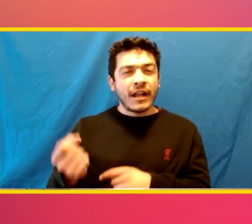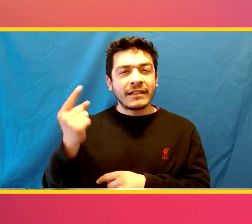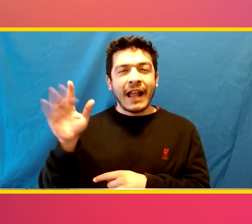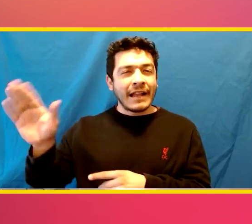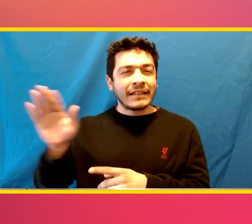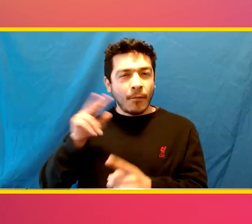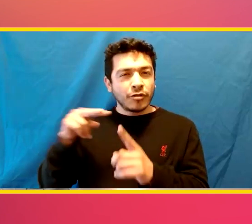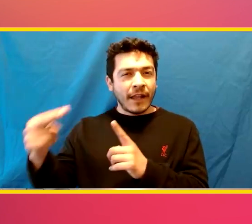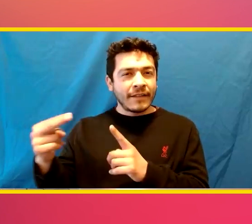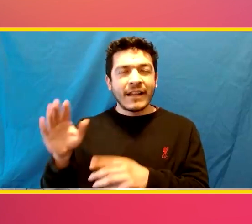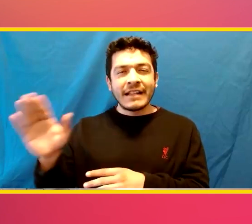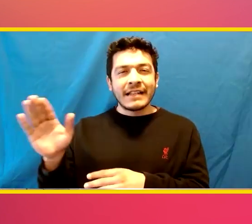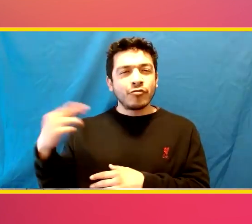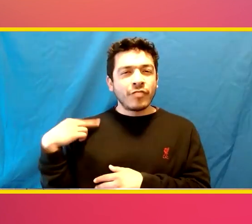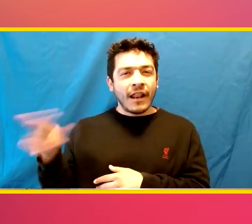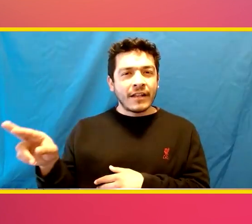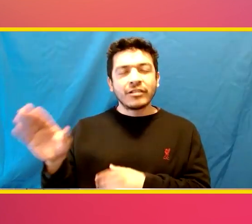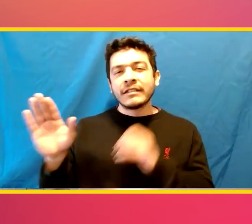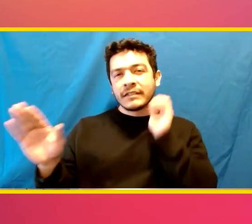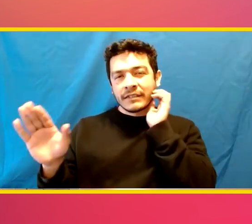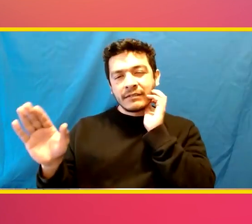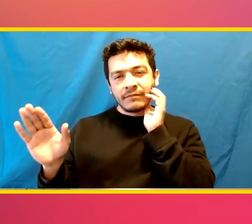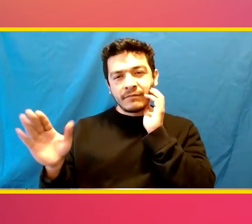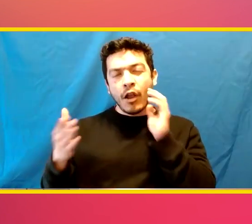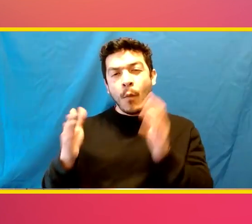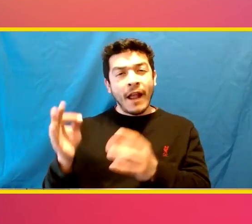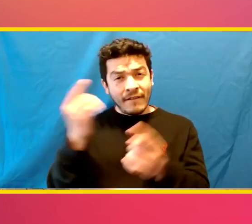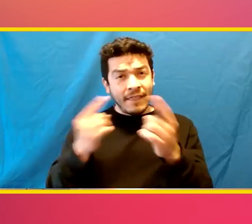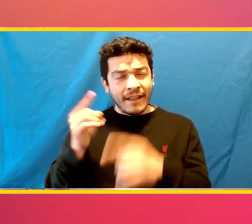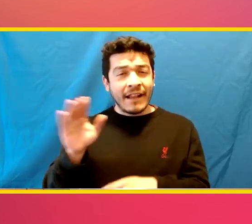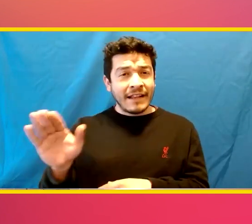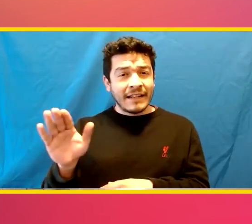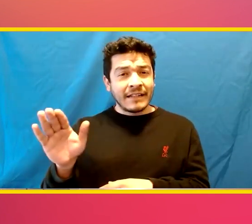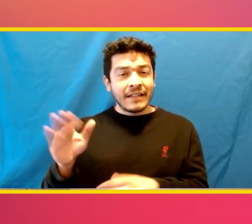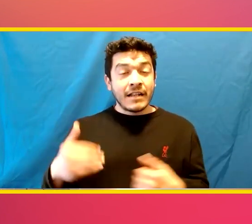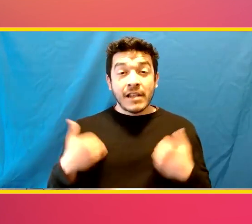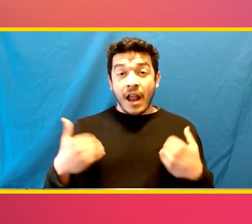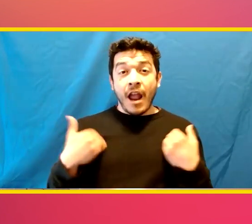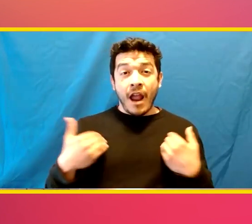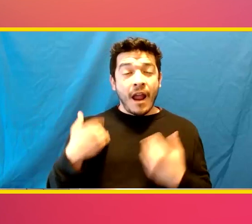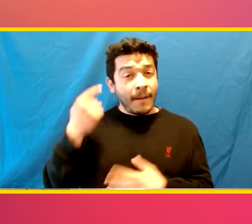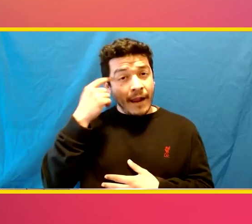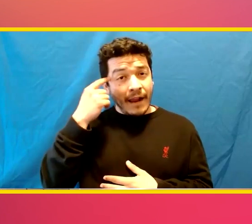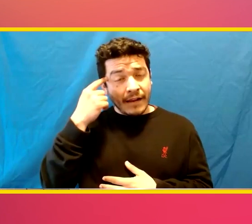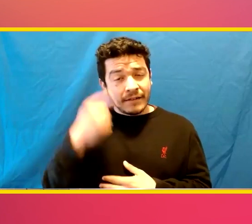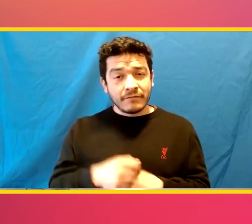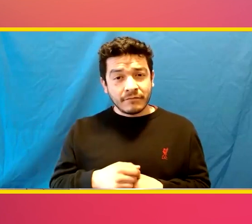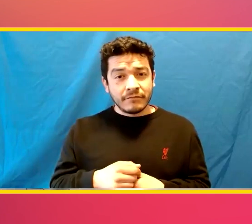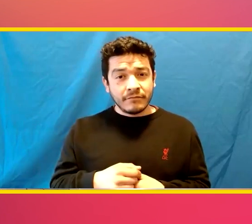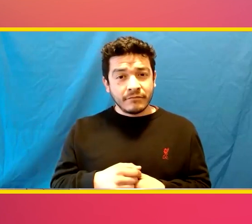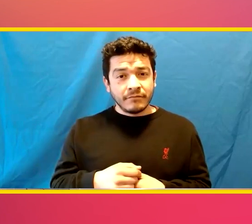his perspective, his religion, his way of thinking, his young, youthful mind. It